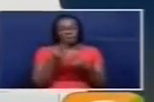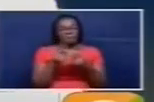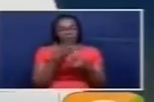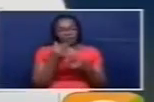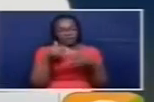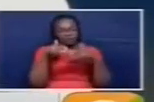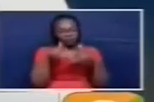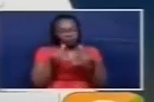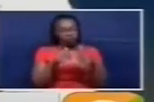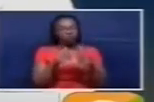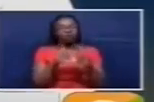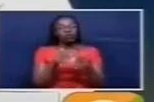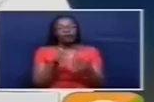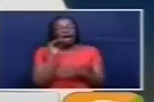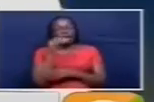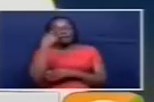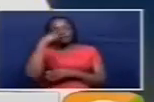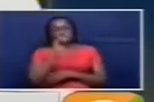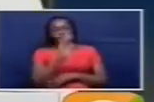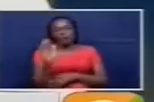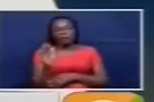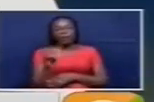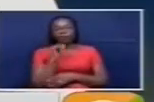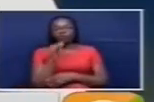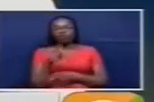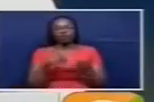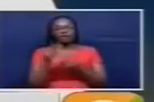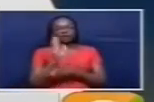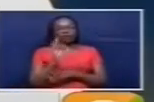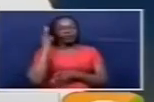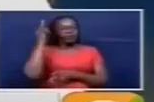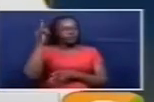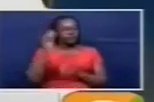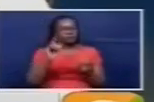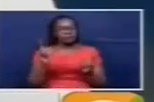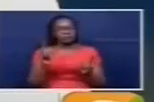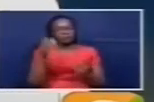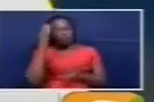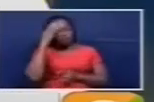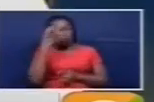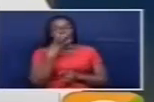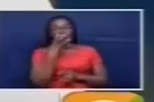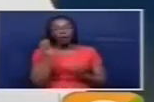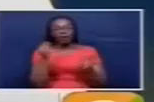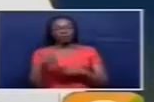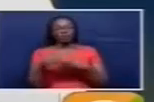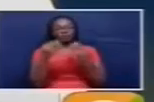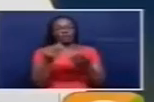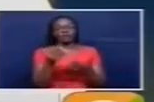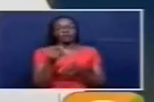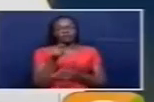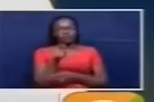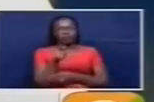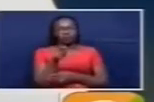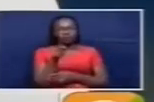for their policies, look at their track record. Do not sell out your future. You know, a mango tree cannot give you a pawpaw. So you have to be